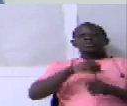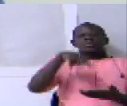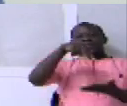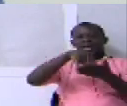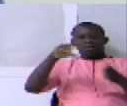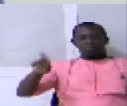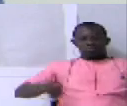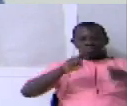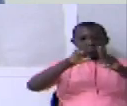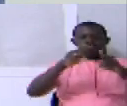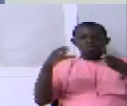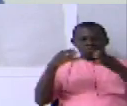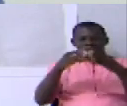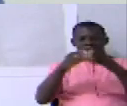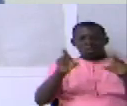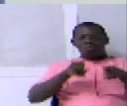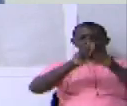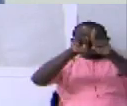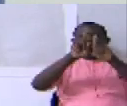Falu?